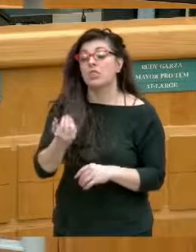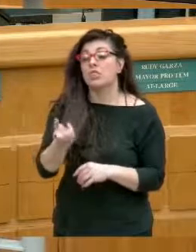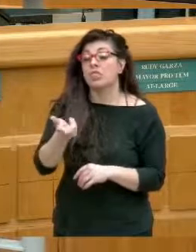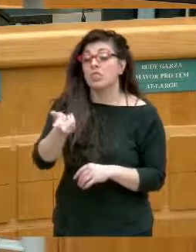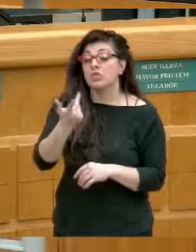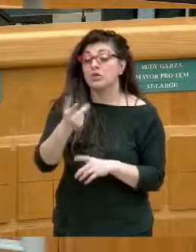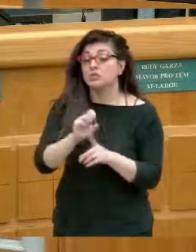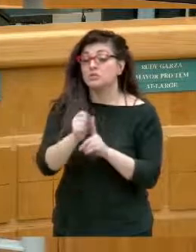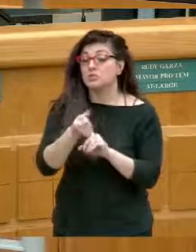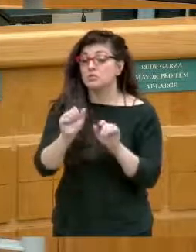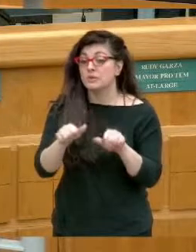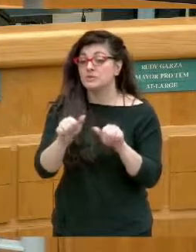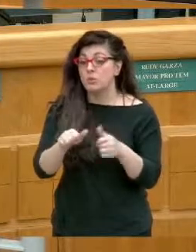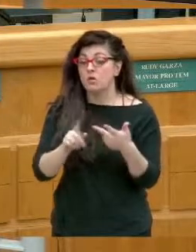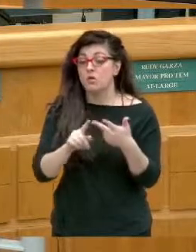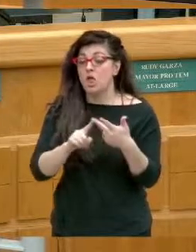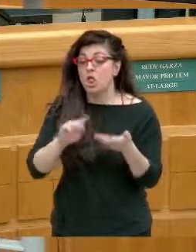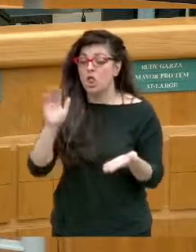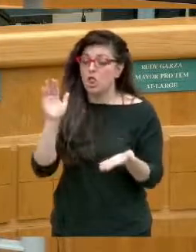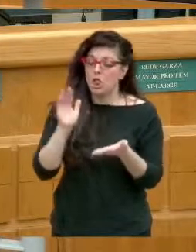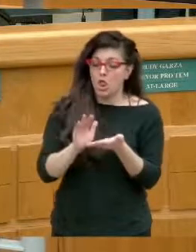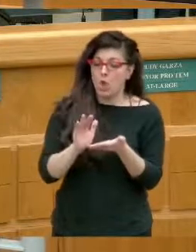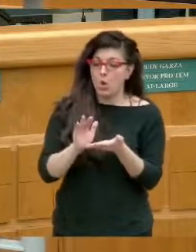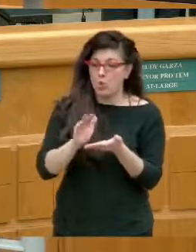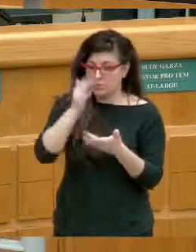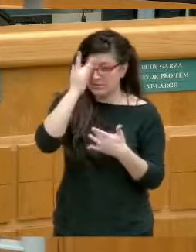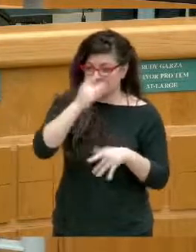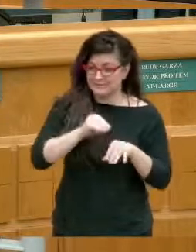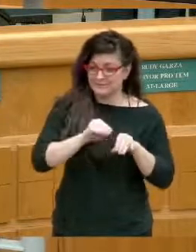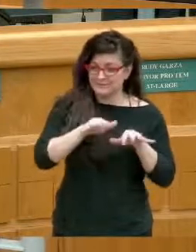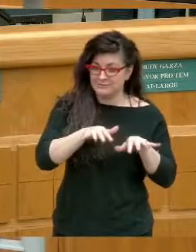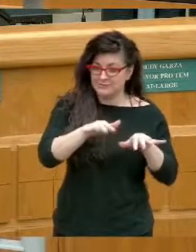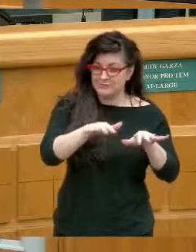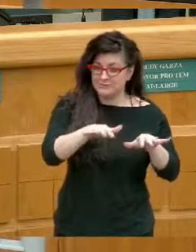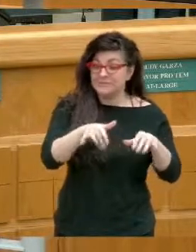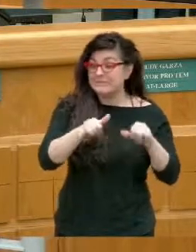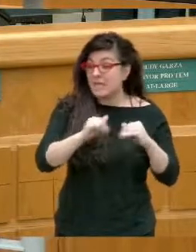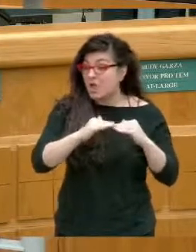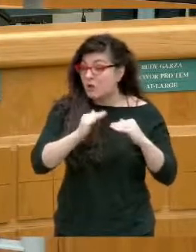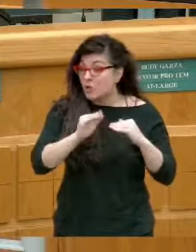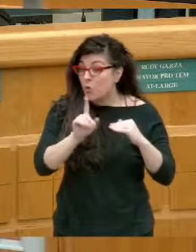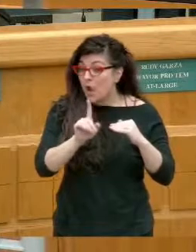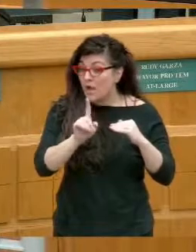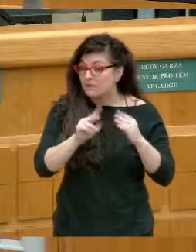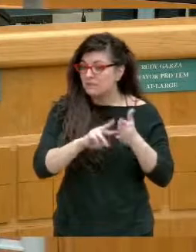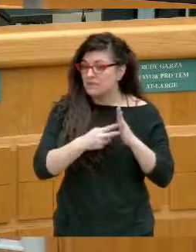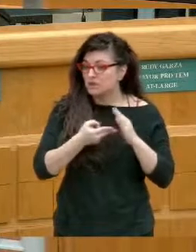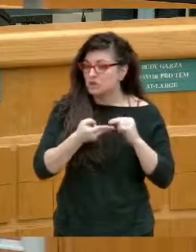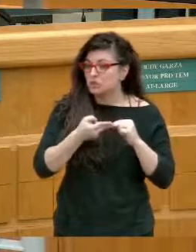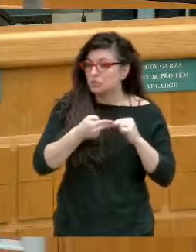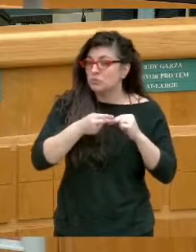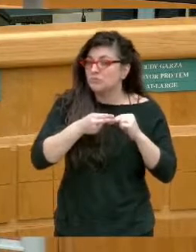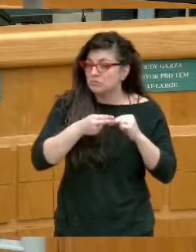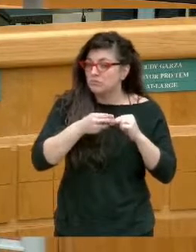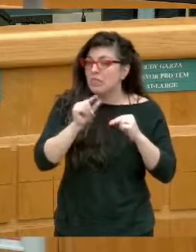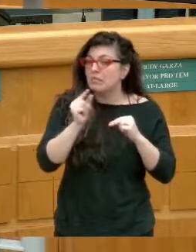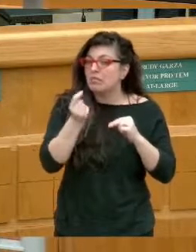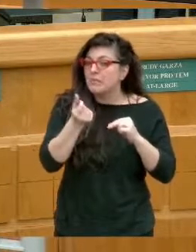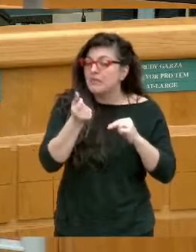scenario is a very low transmission rate, but above 1, so a very slow increase, just to